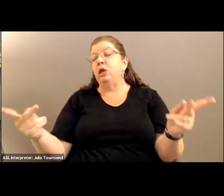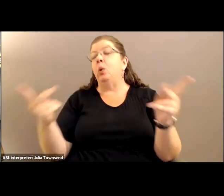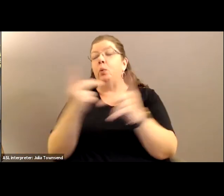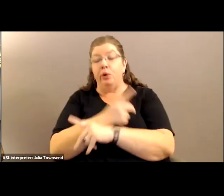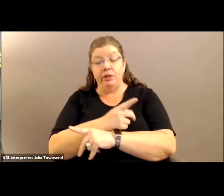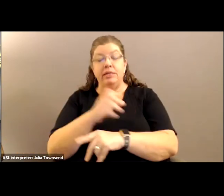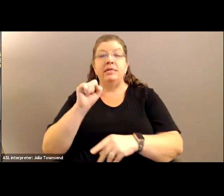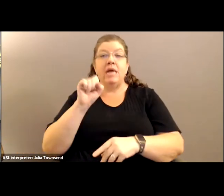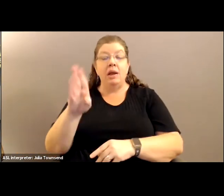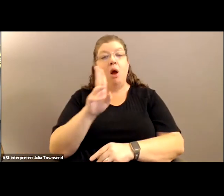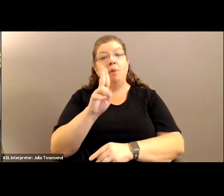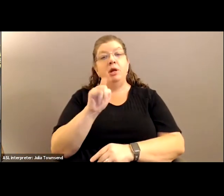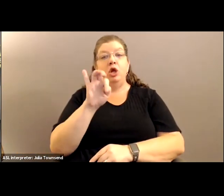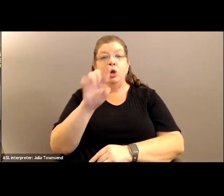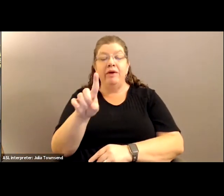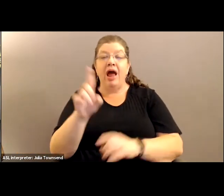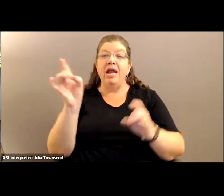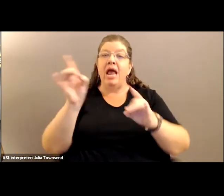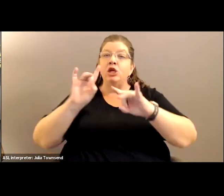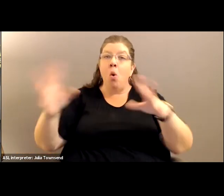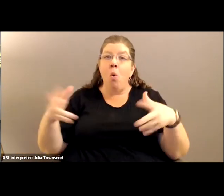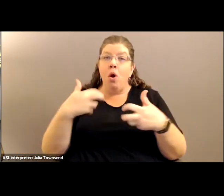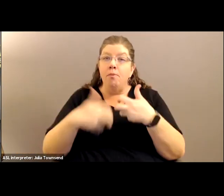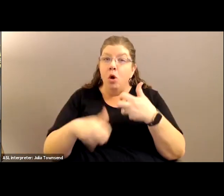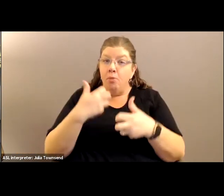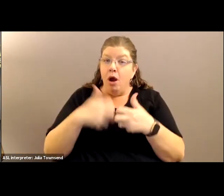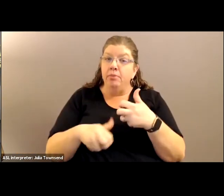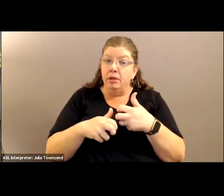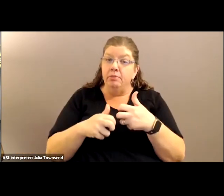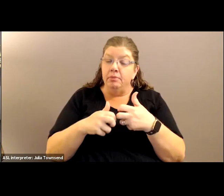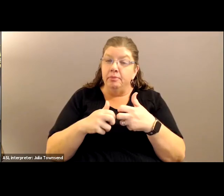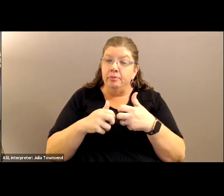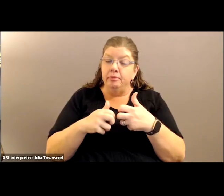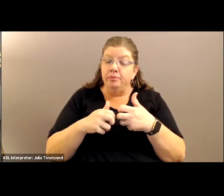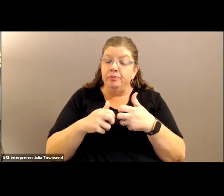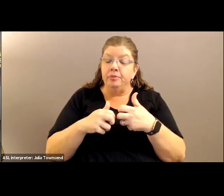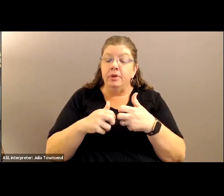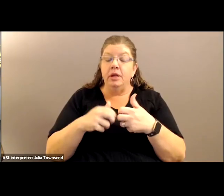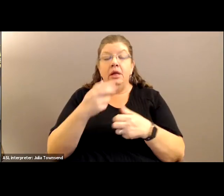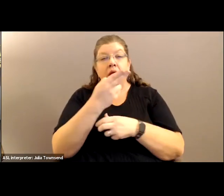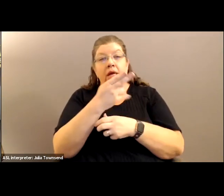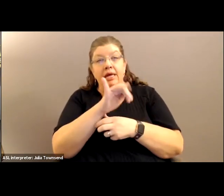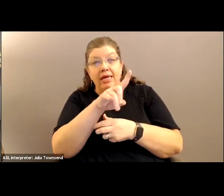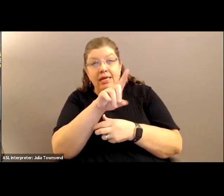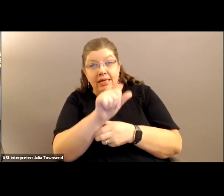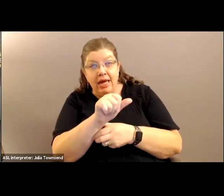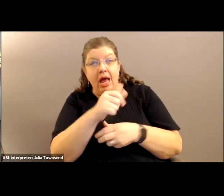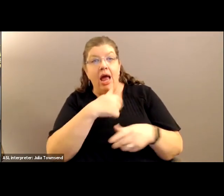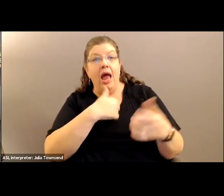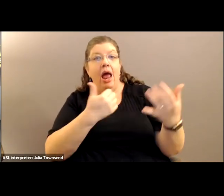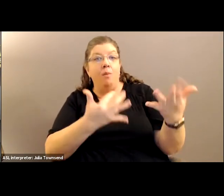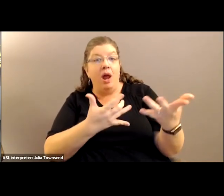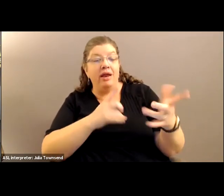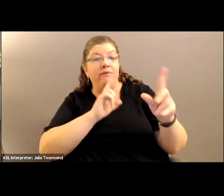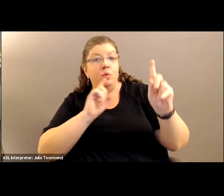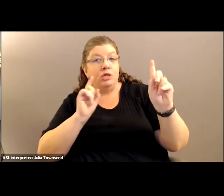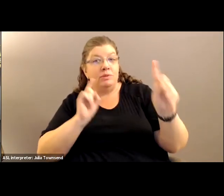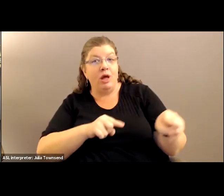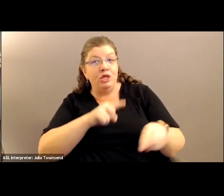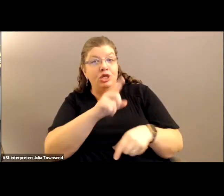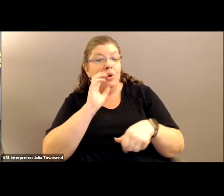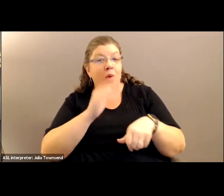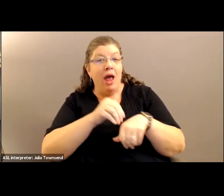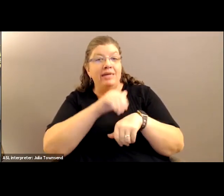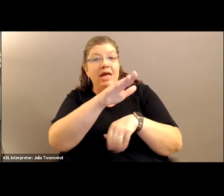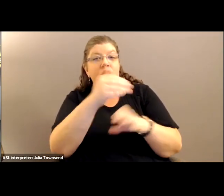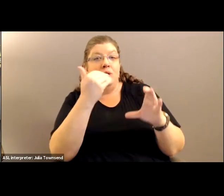santa barbara unified has a horrible problem hilda i am waiting for a response from you i sent you